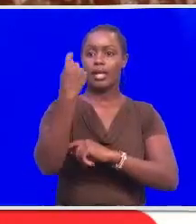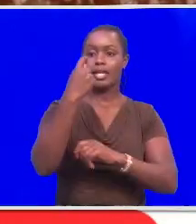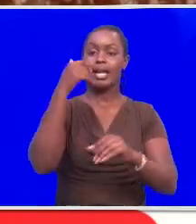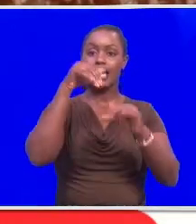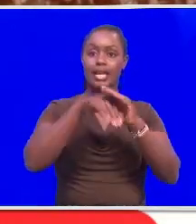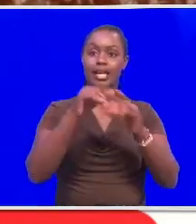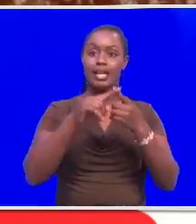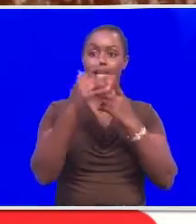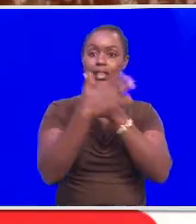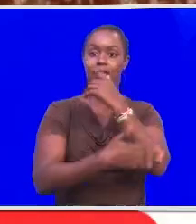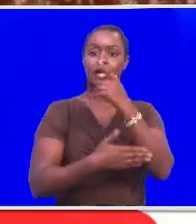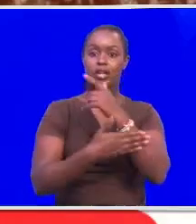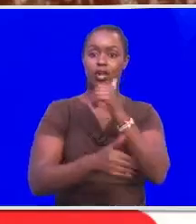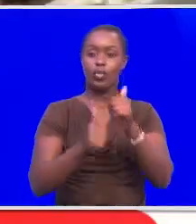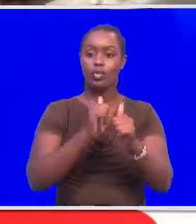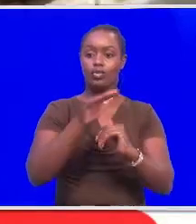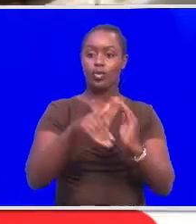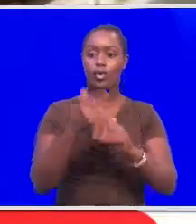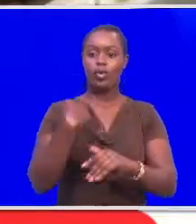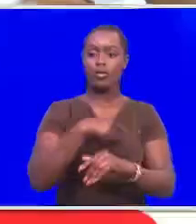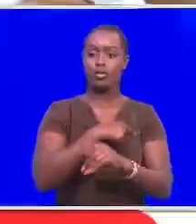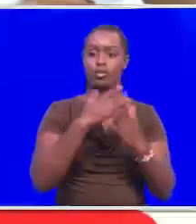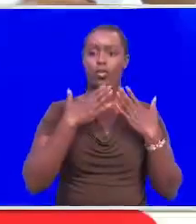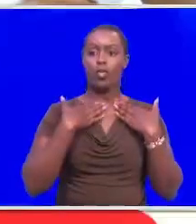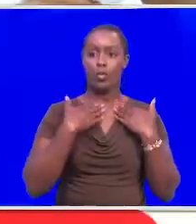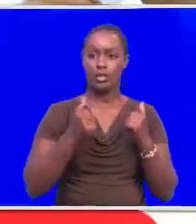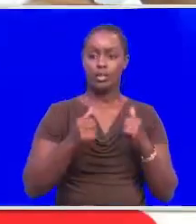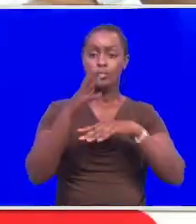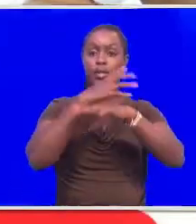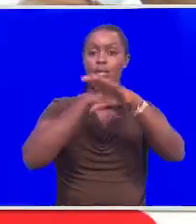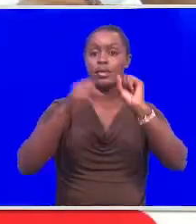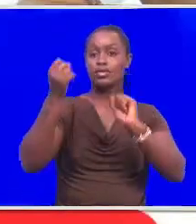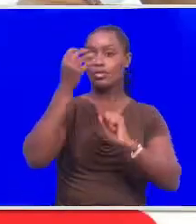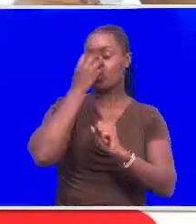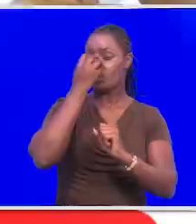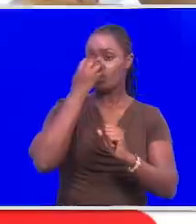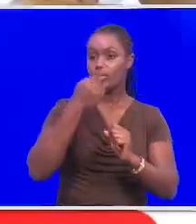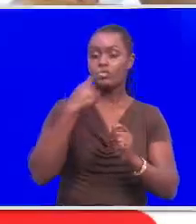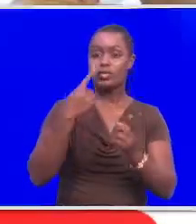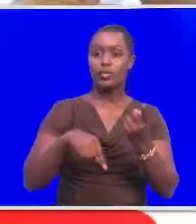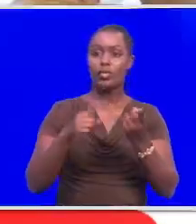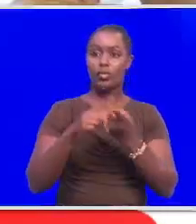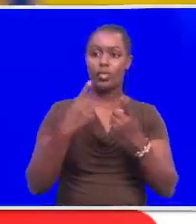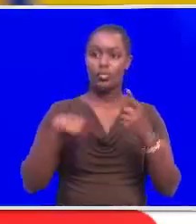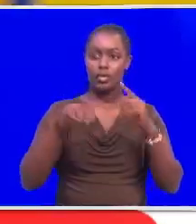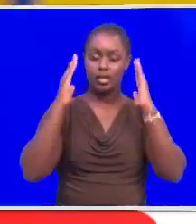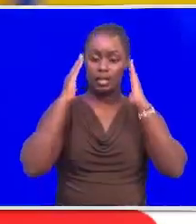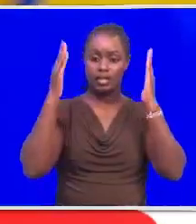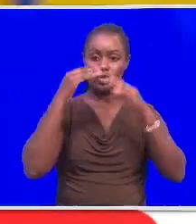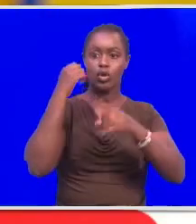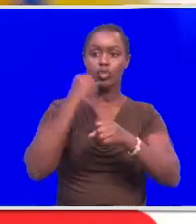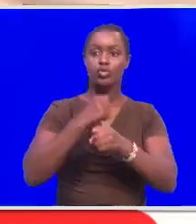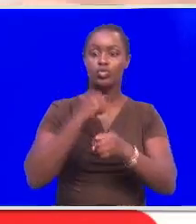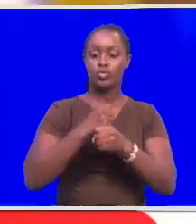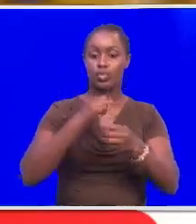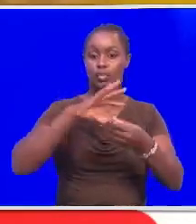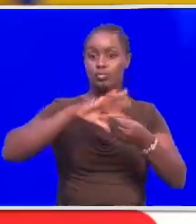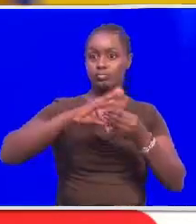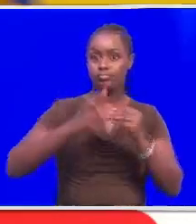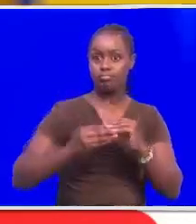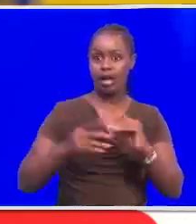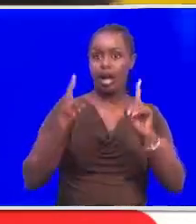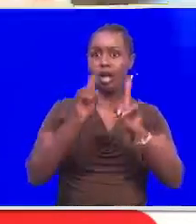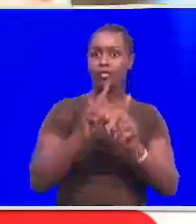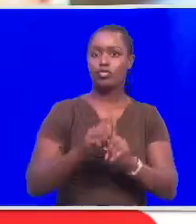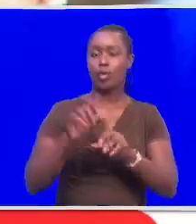into the country that we all want. President Ruto cited education, job creation, healthcare, and agriculture as